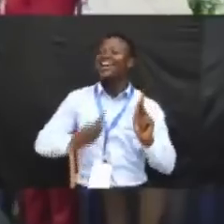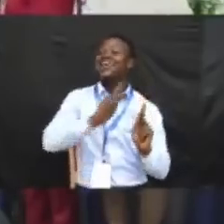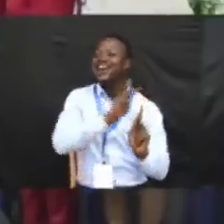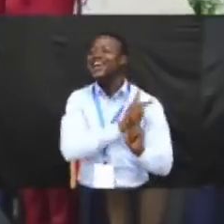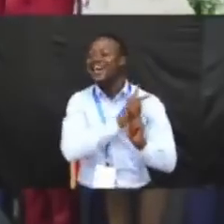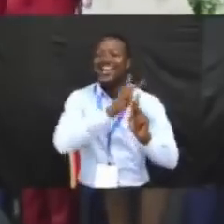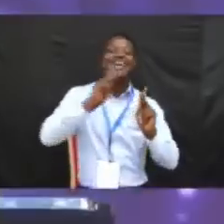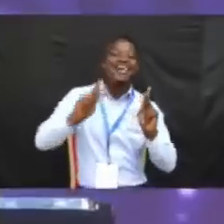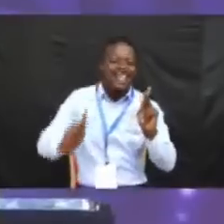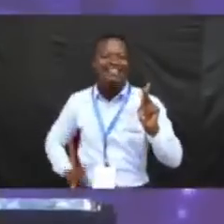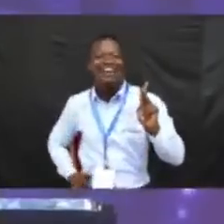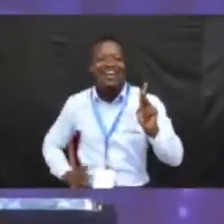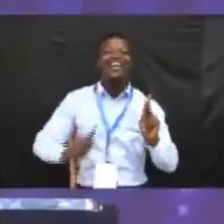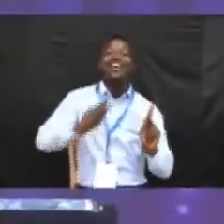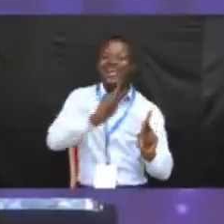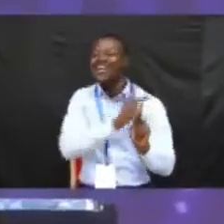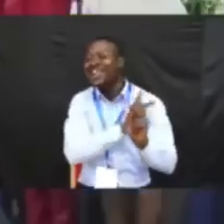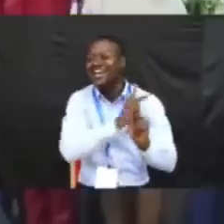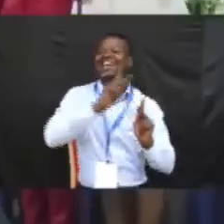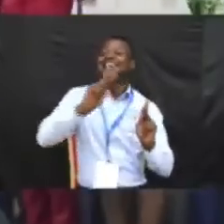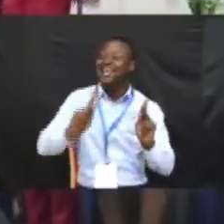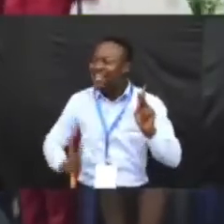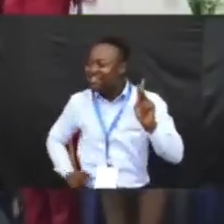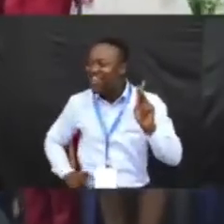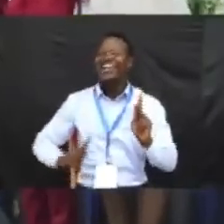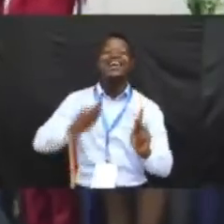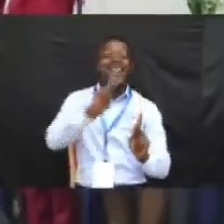He he